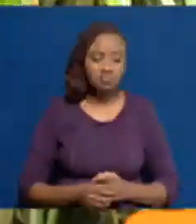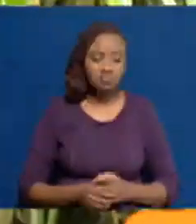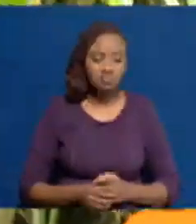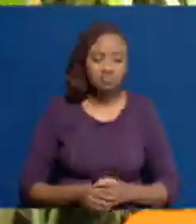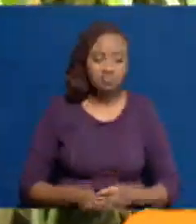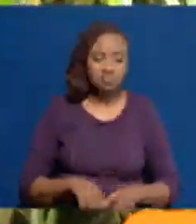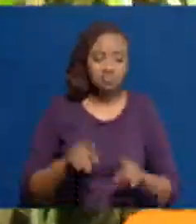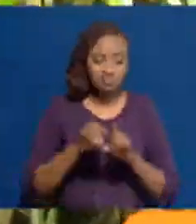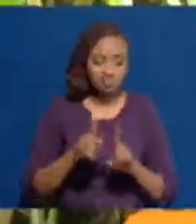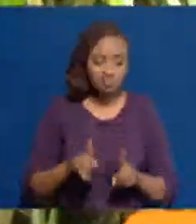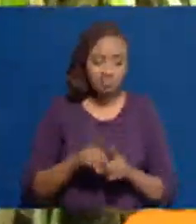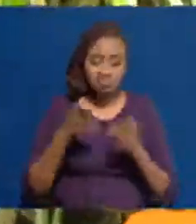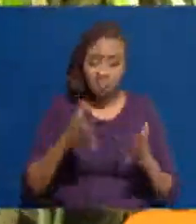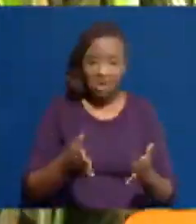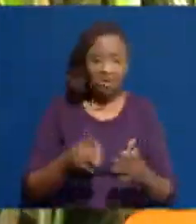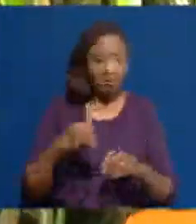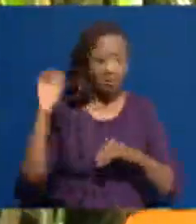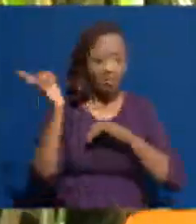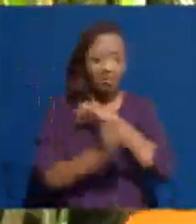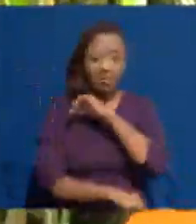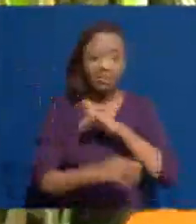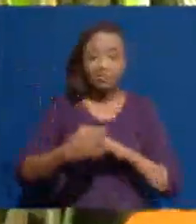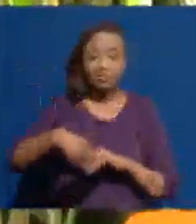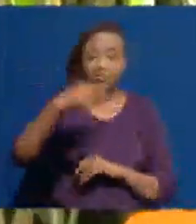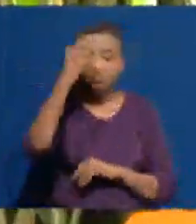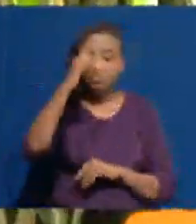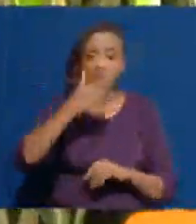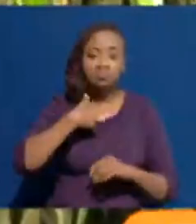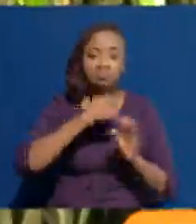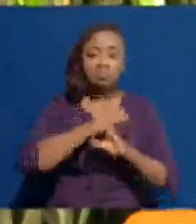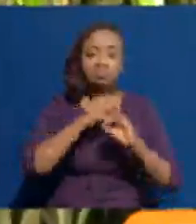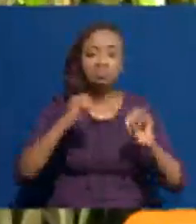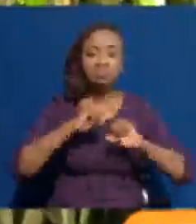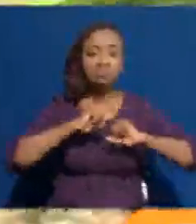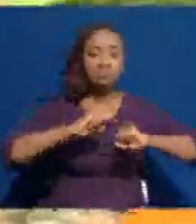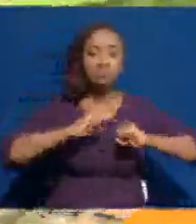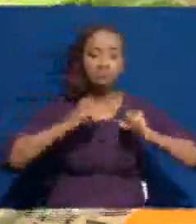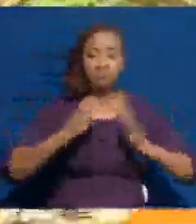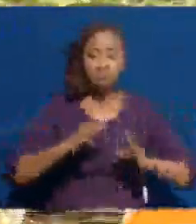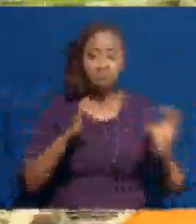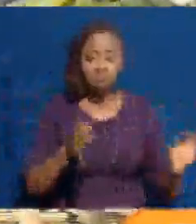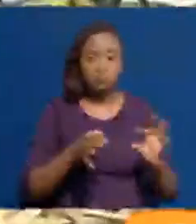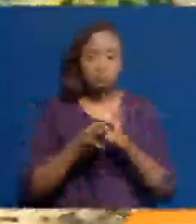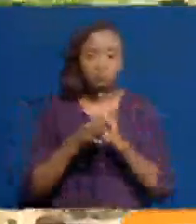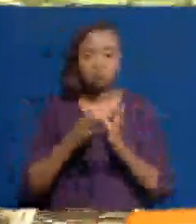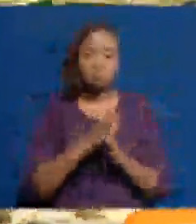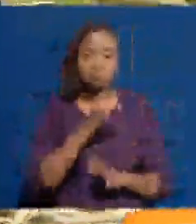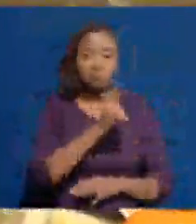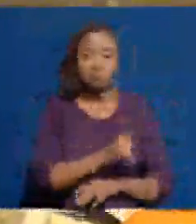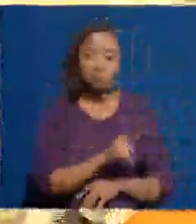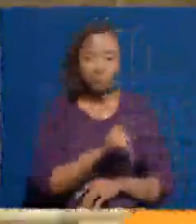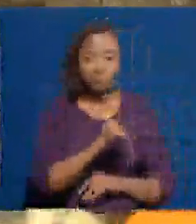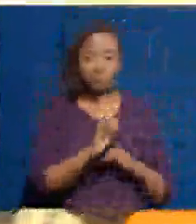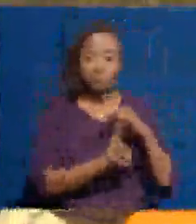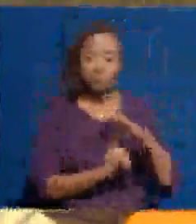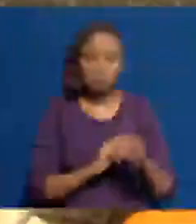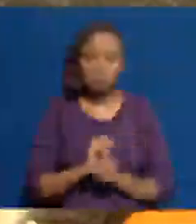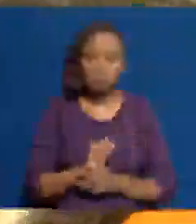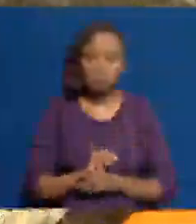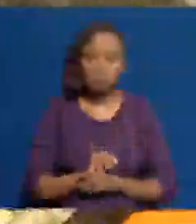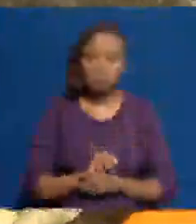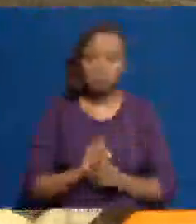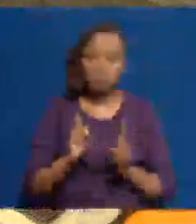huu tsaidi ndio imekuwa mbaya kwa maana hatuna wale officers wanaitwa extension officers. Besides animal feed, the Juncao grass